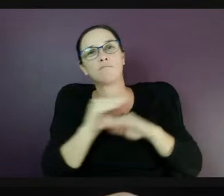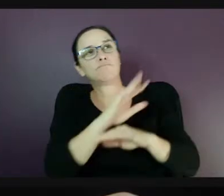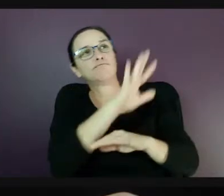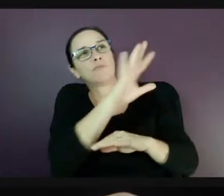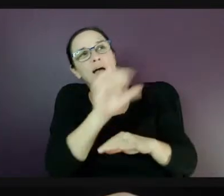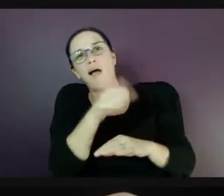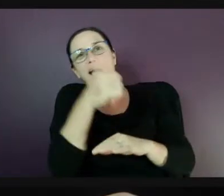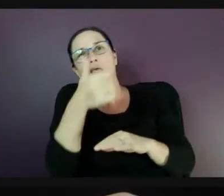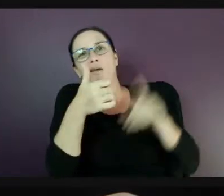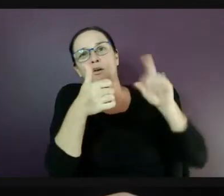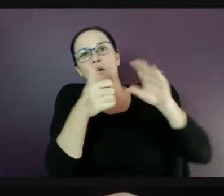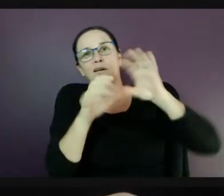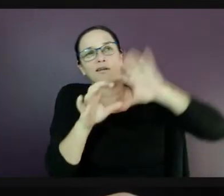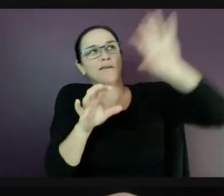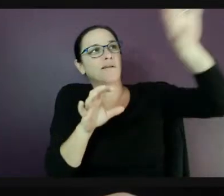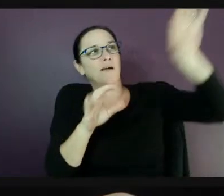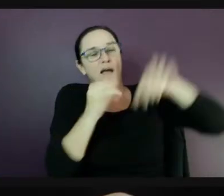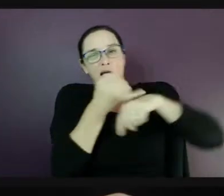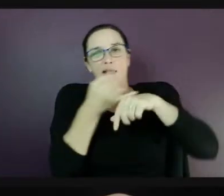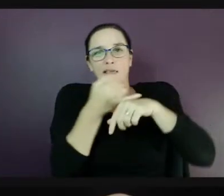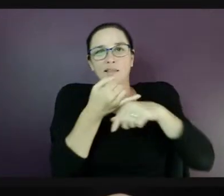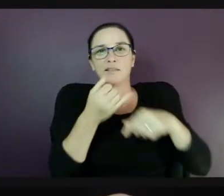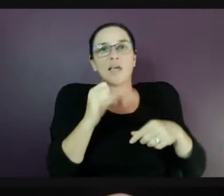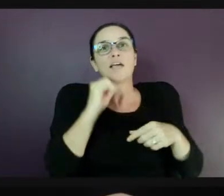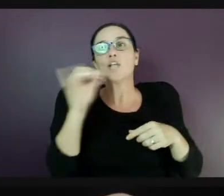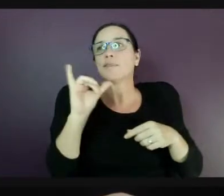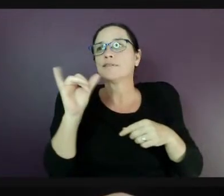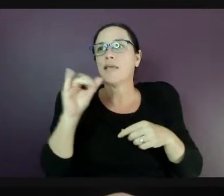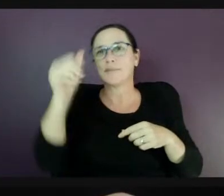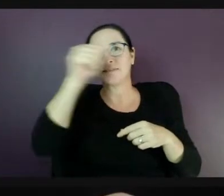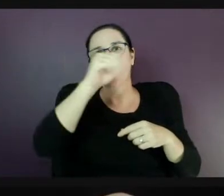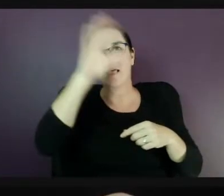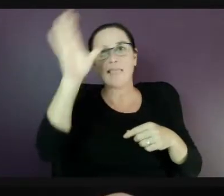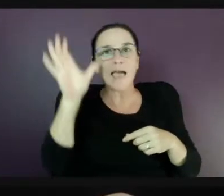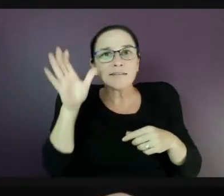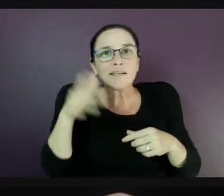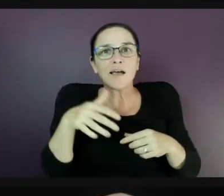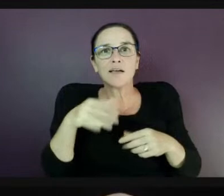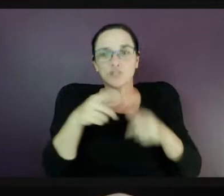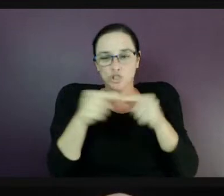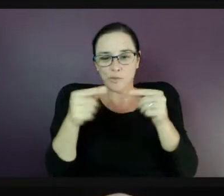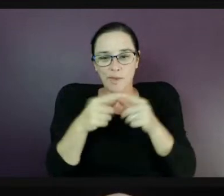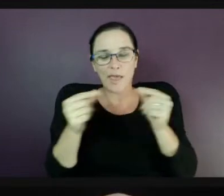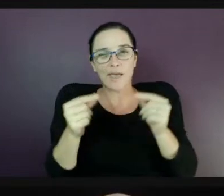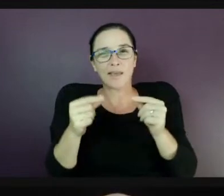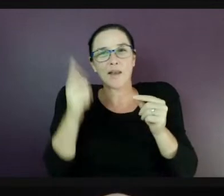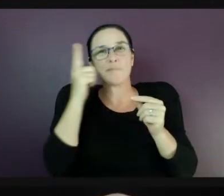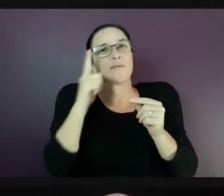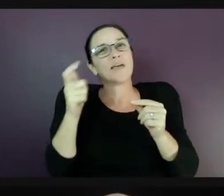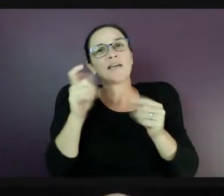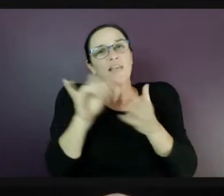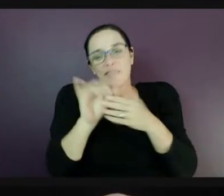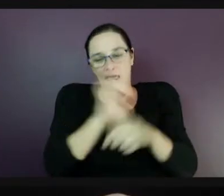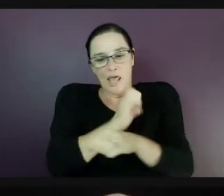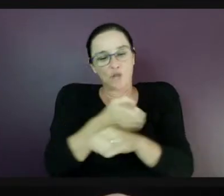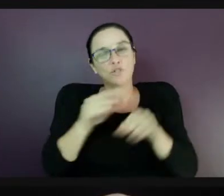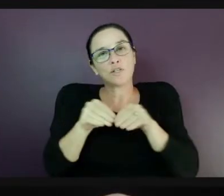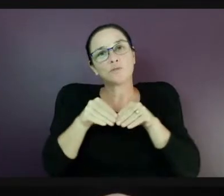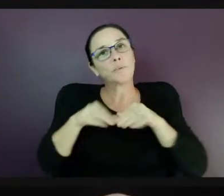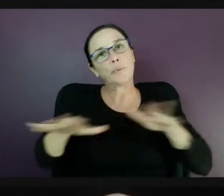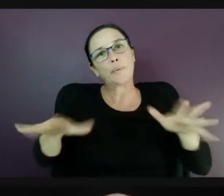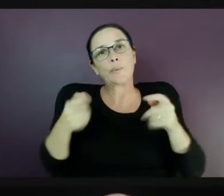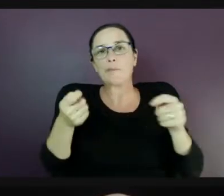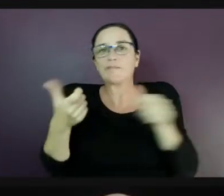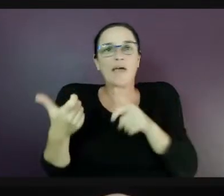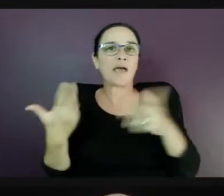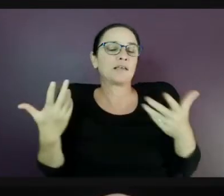from Alaska or Chile or Japan, in fact, because it's less volume and the energy disperses more quickly across a larger ocean basin, if that